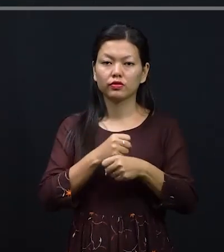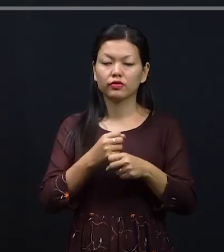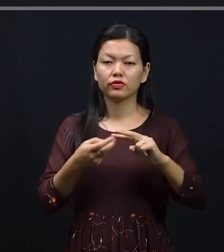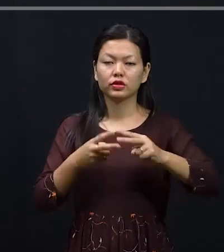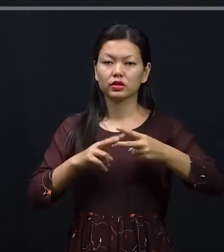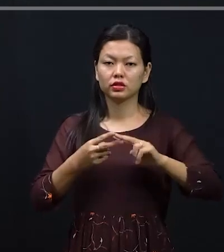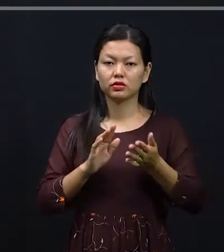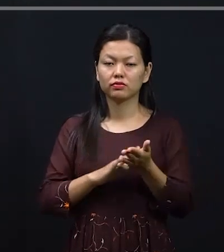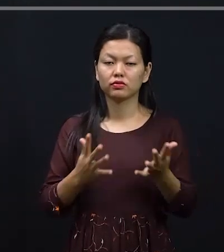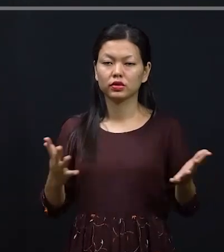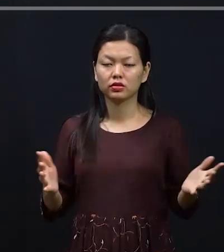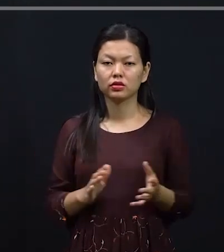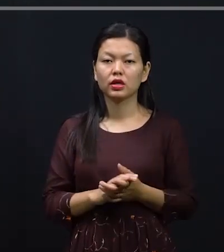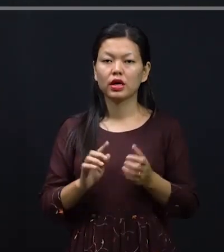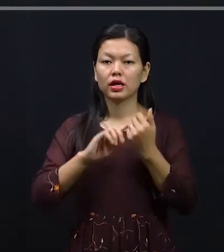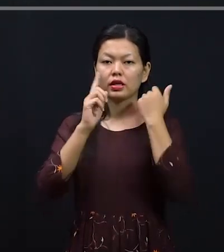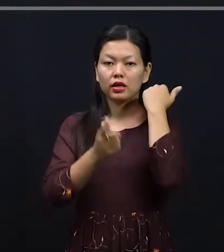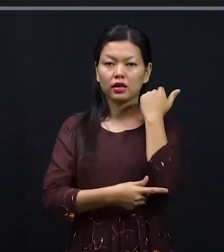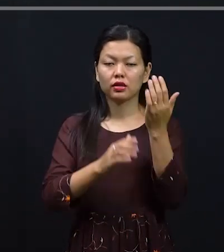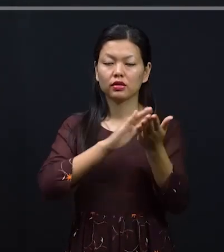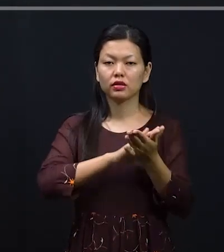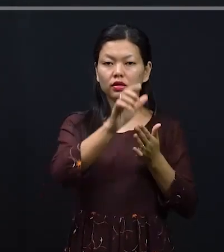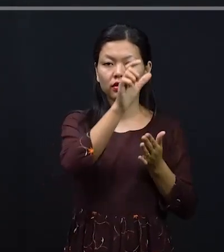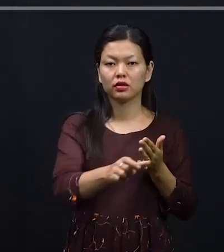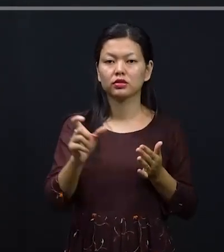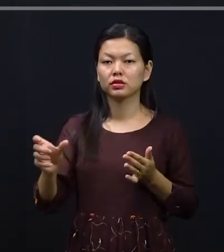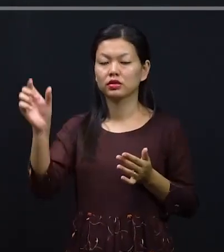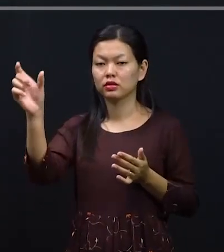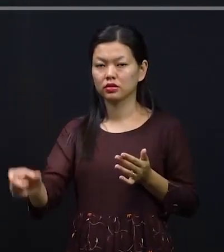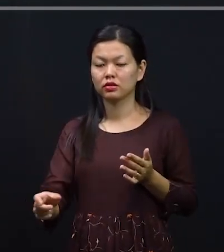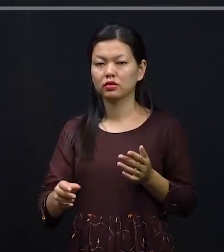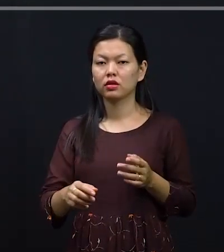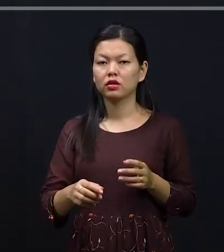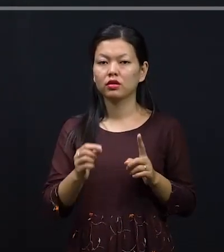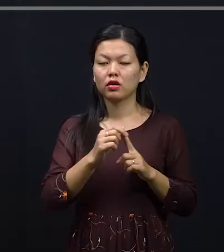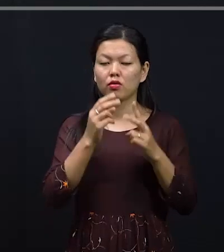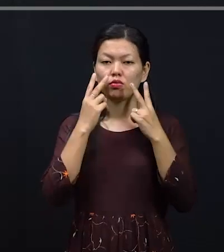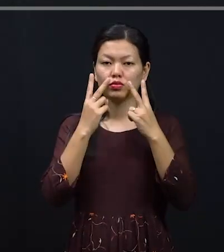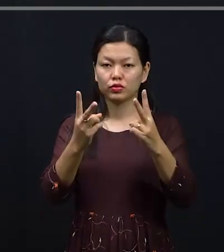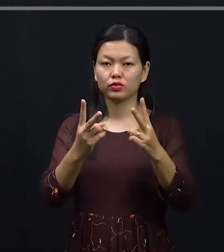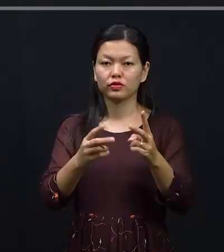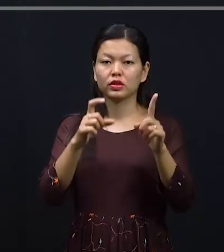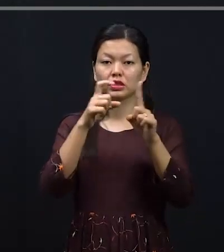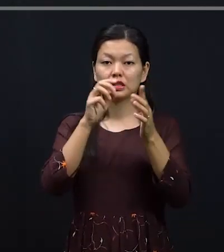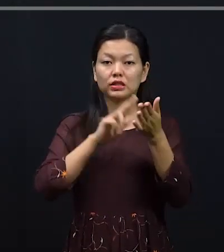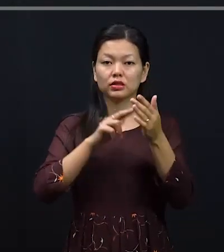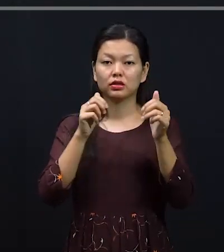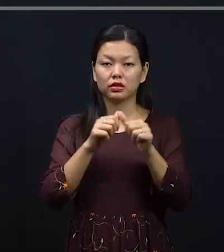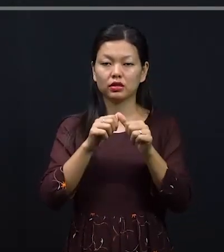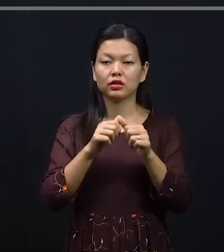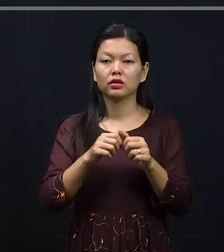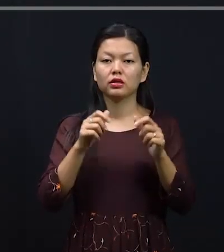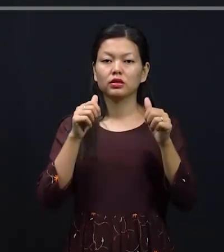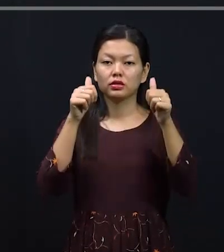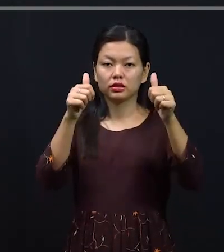was Hersey and Chase who could experimentally prove that it is the DNA. It is the DNA which is the genetic